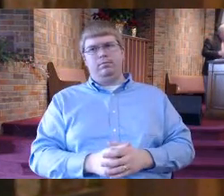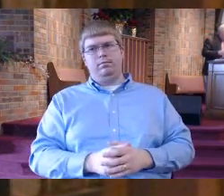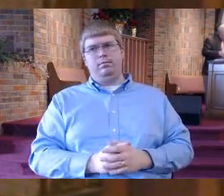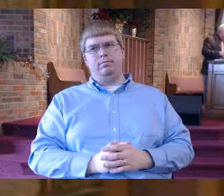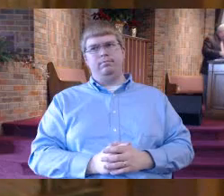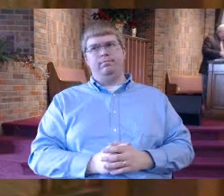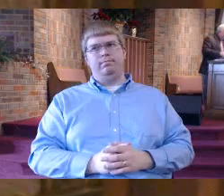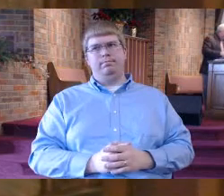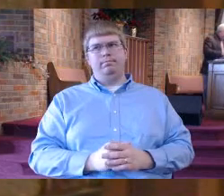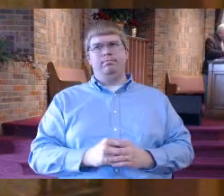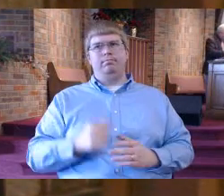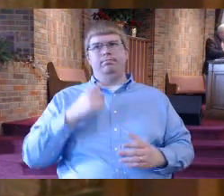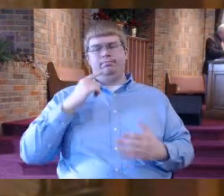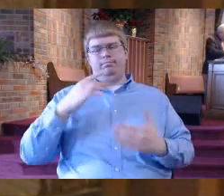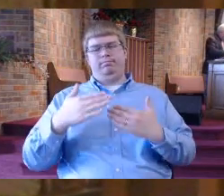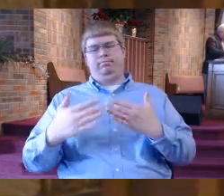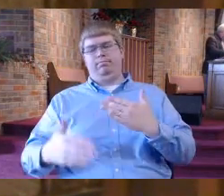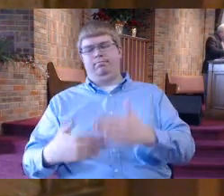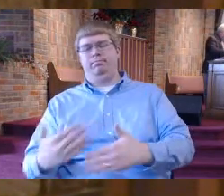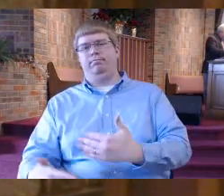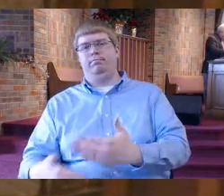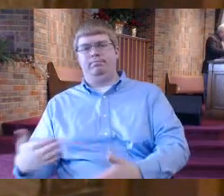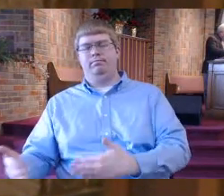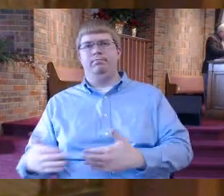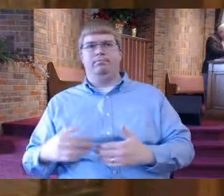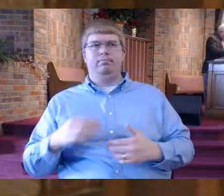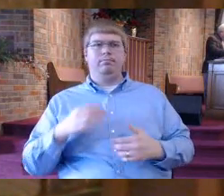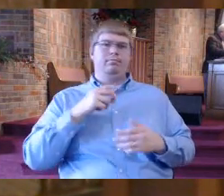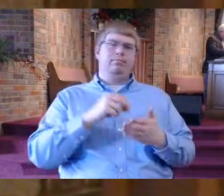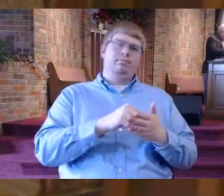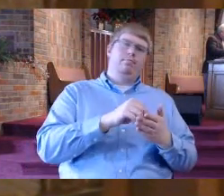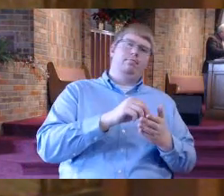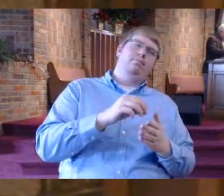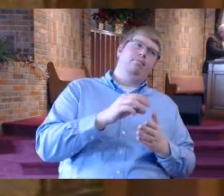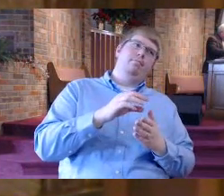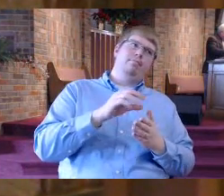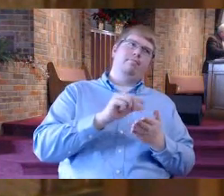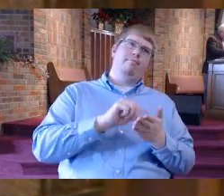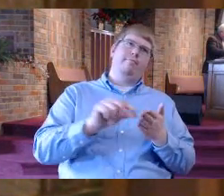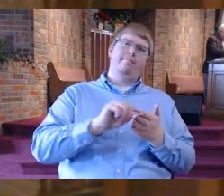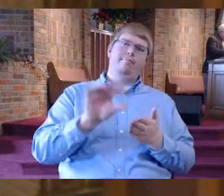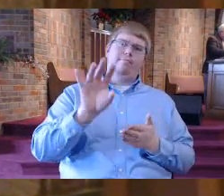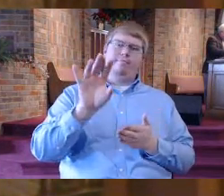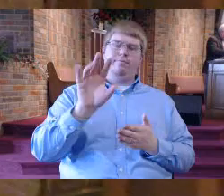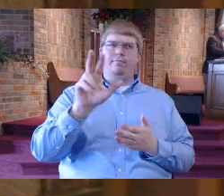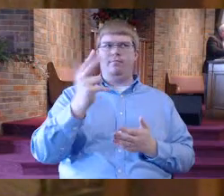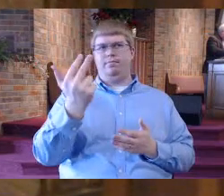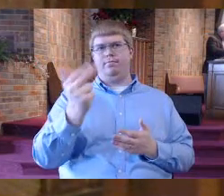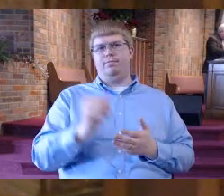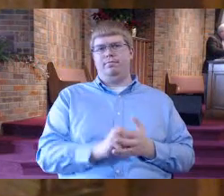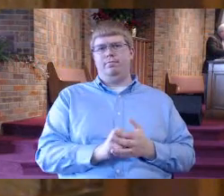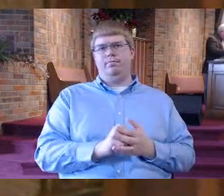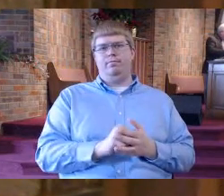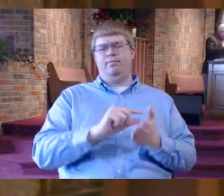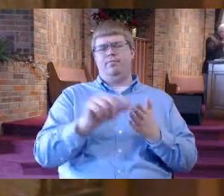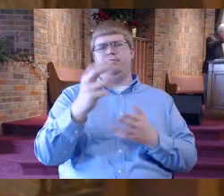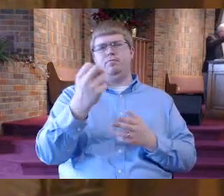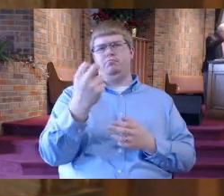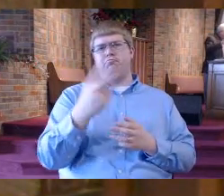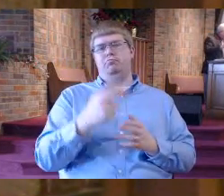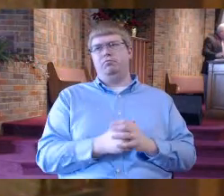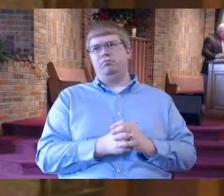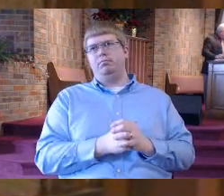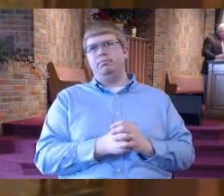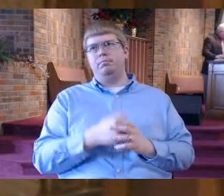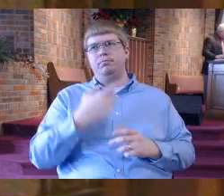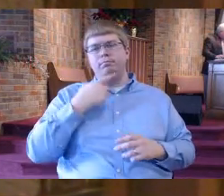Drop down a little farther. Down to verse 13. Verse 12. Go now